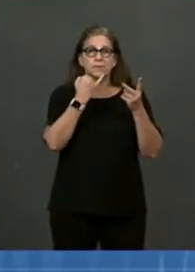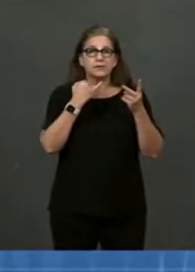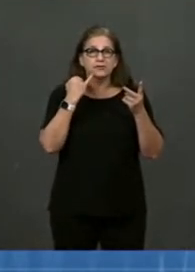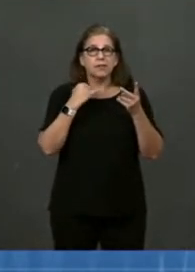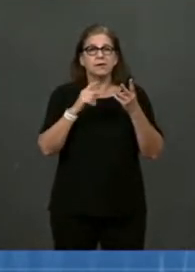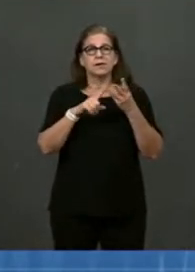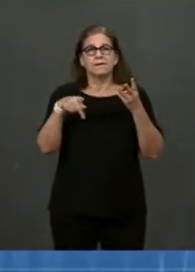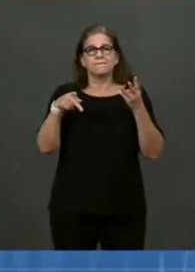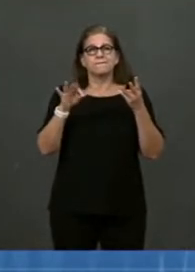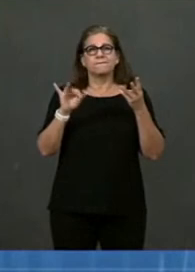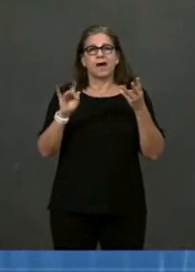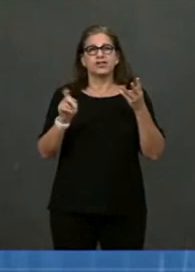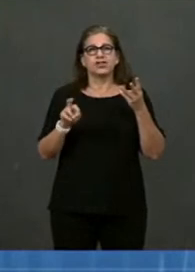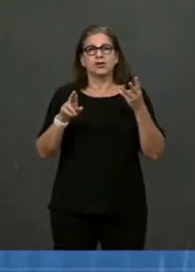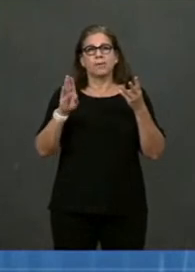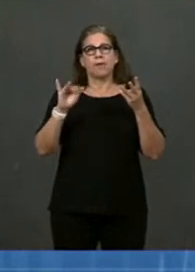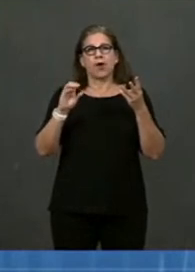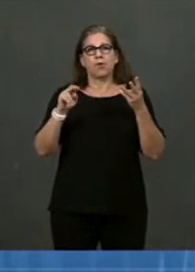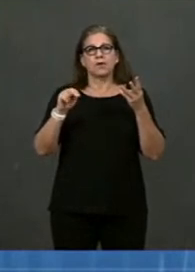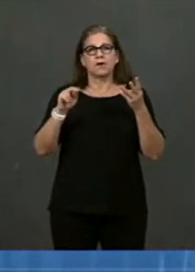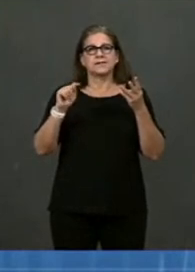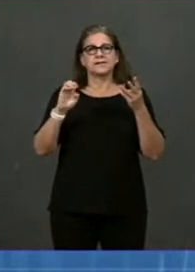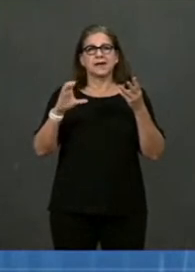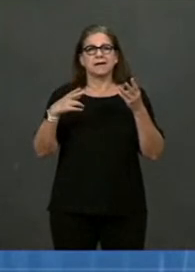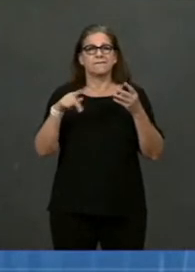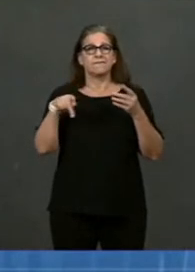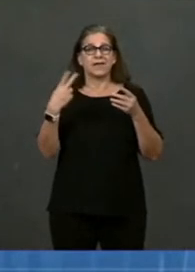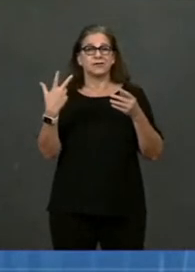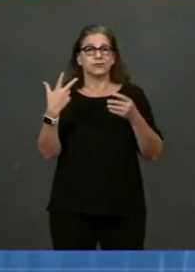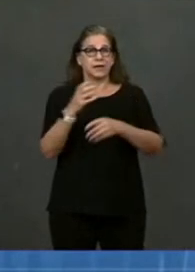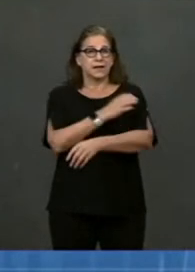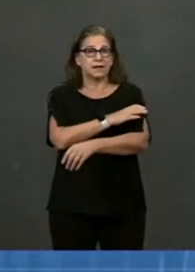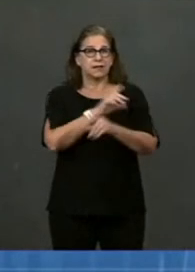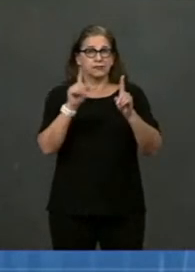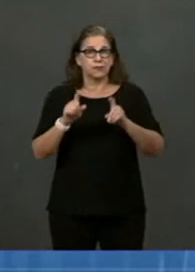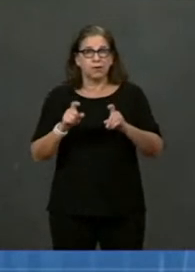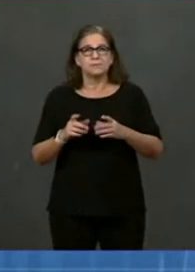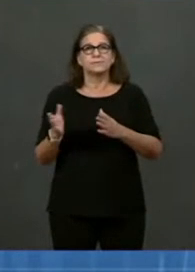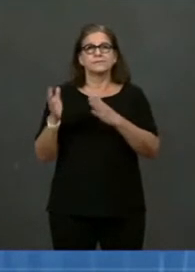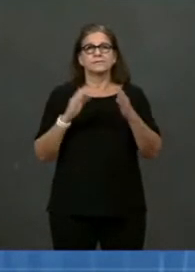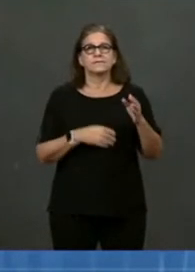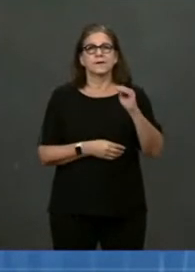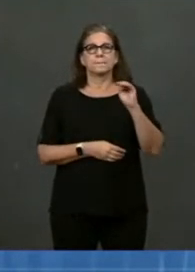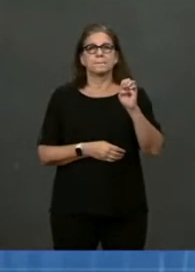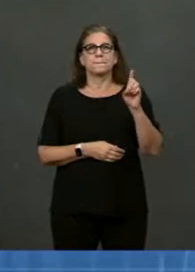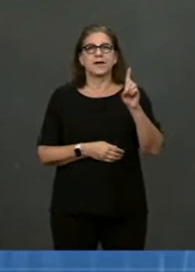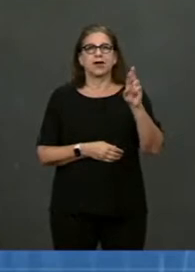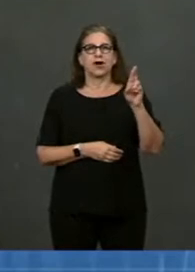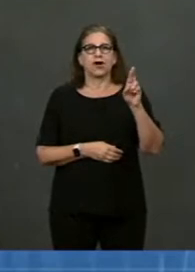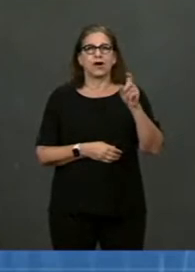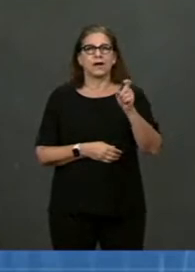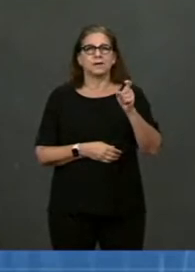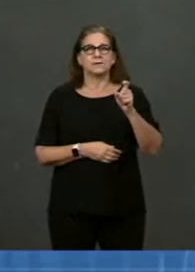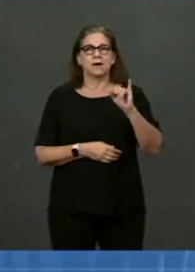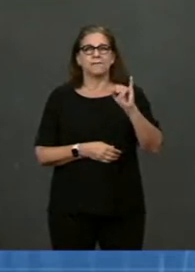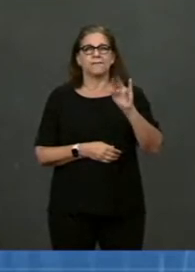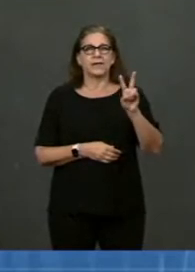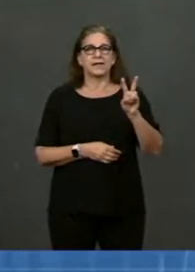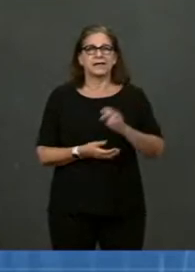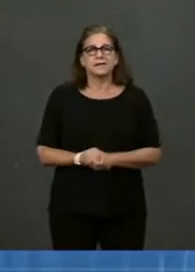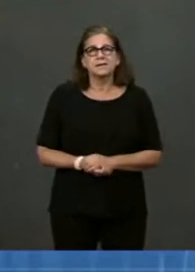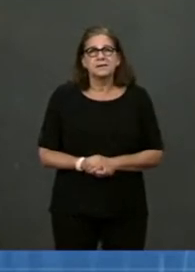BioNTech Pfizer phase 3 trial. If I could have the next slide. The fundamental scientific basis for